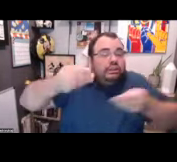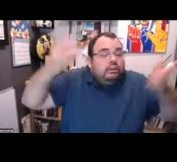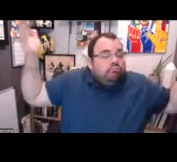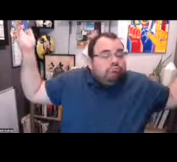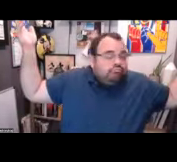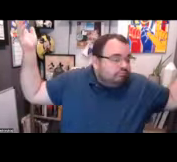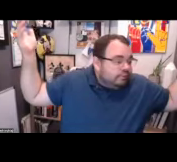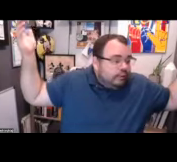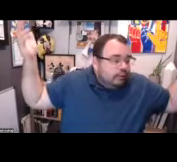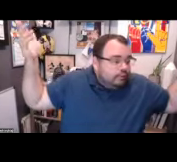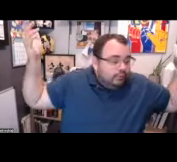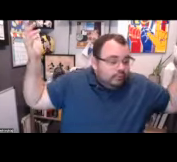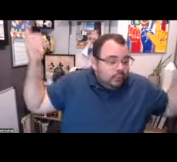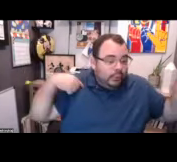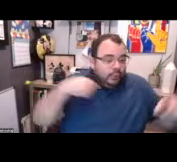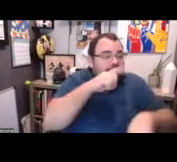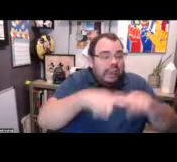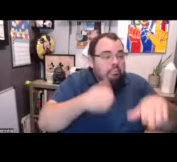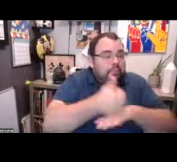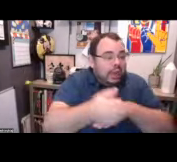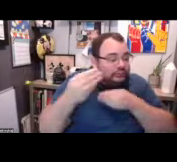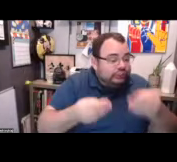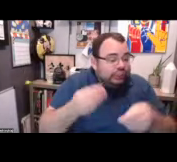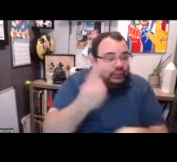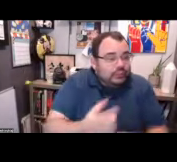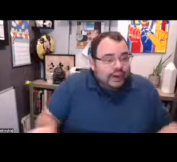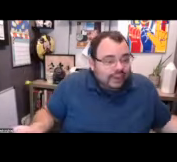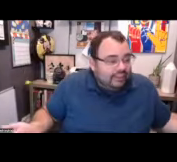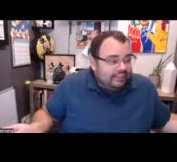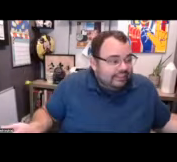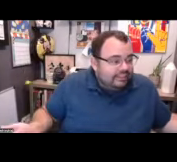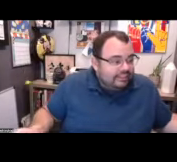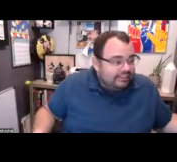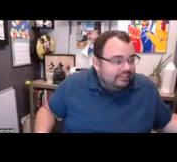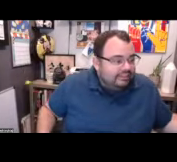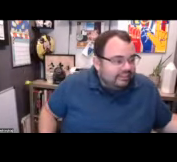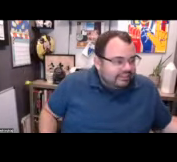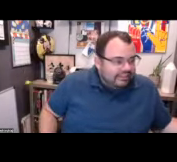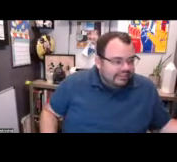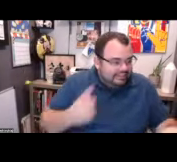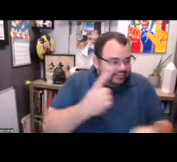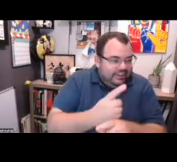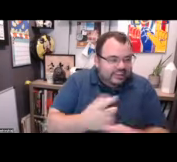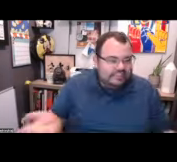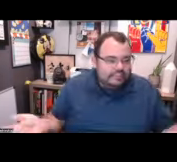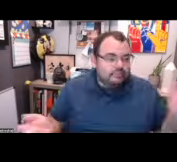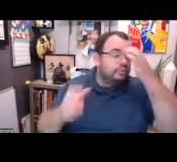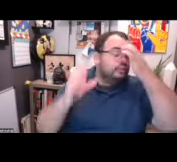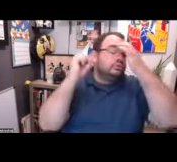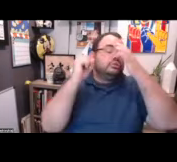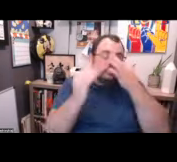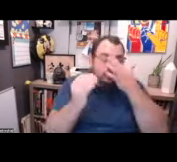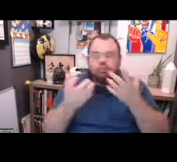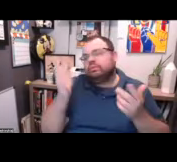cause, but no, it was just genetics. We can't blame genetics, right? It's just what